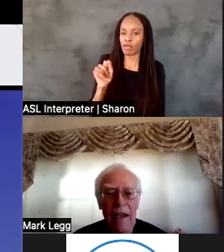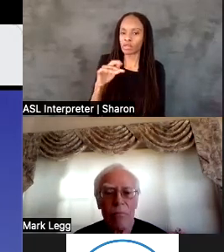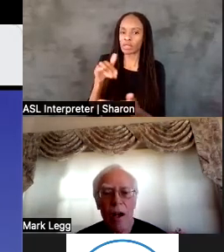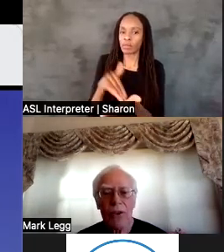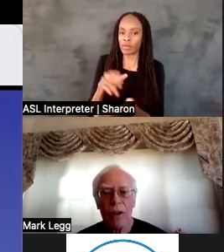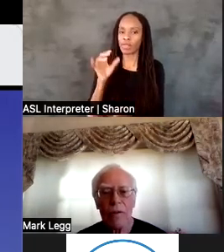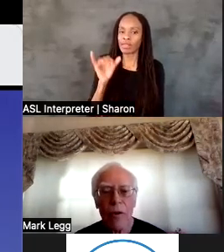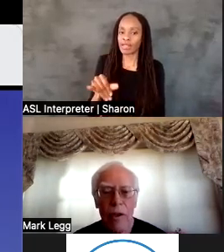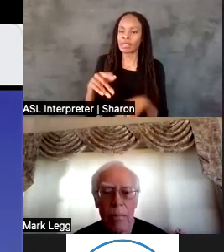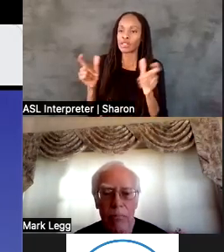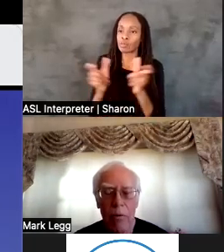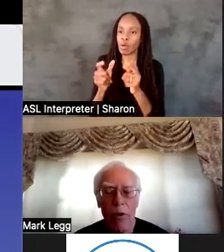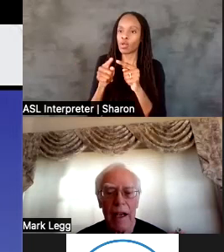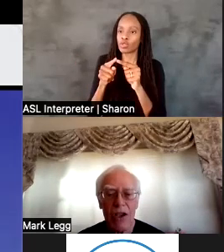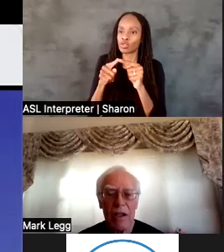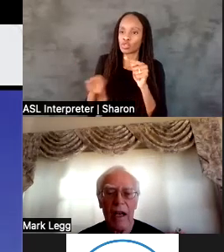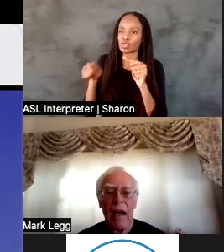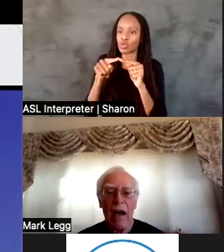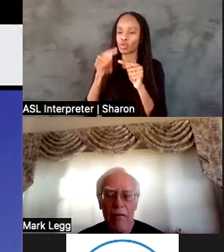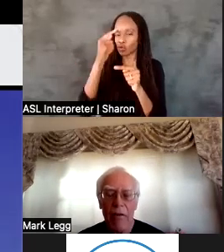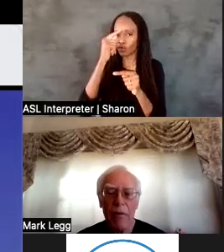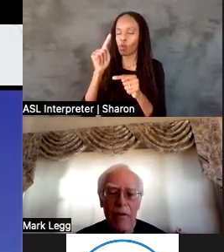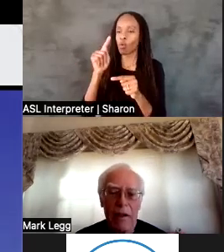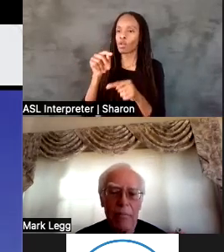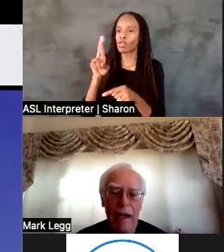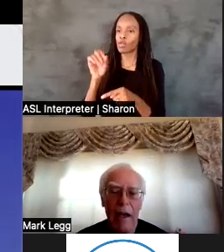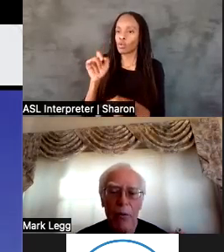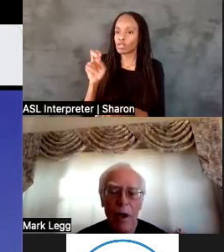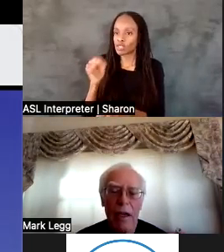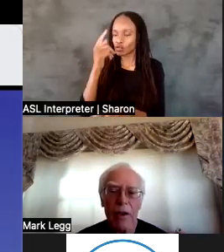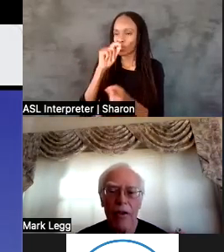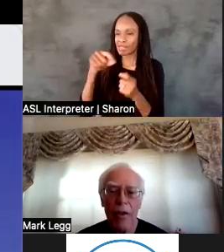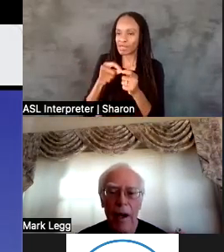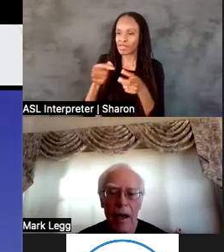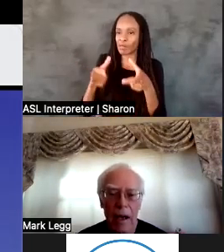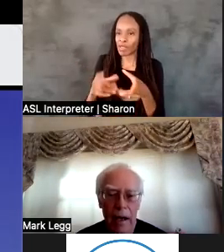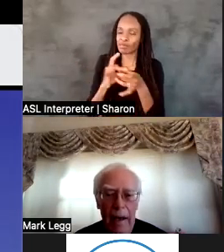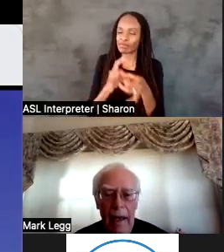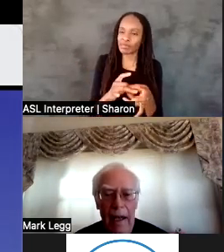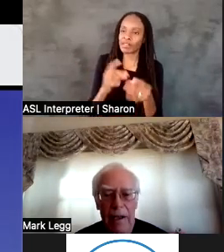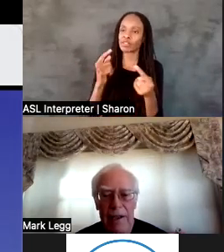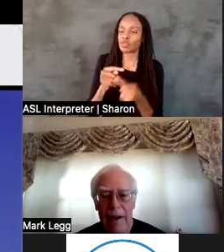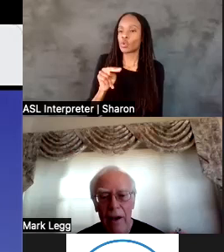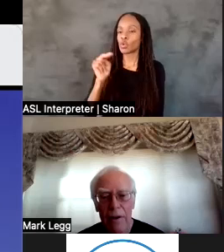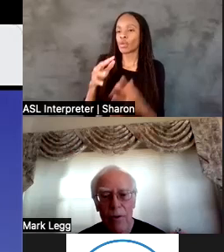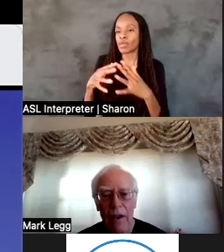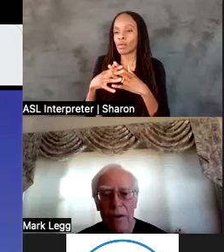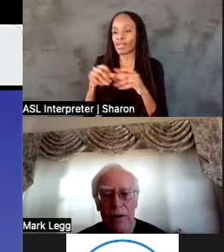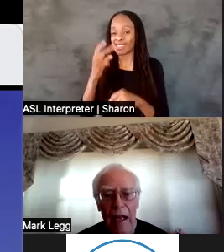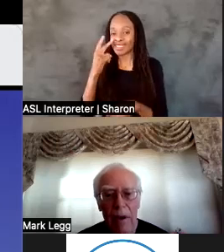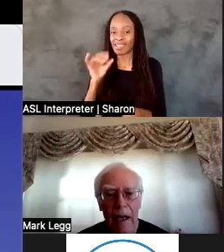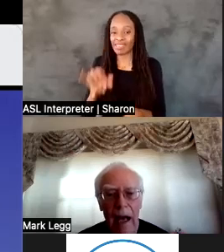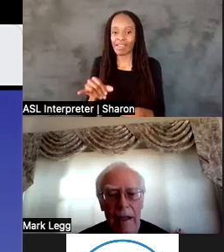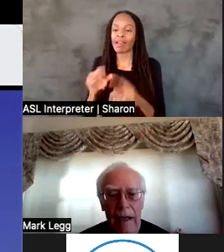the small circle for the rotation of the Pacific plate relative to North America. And you can see that goes right